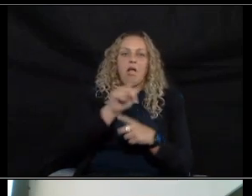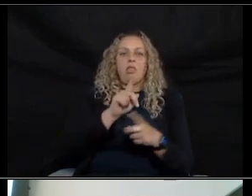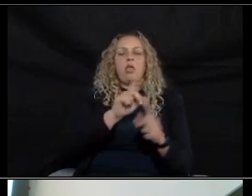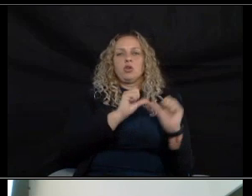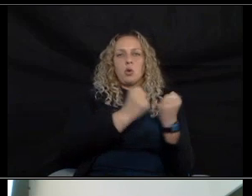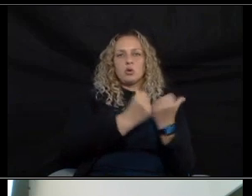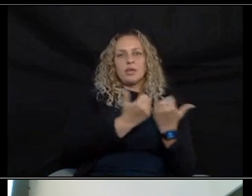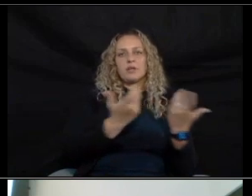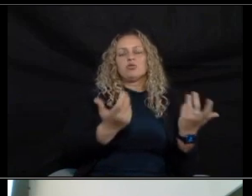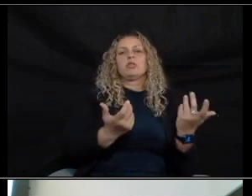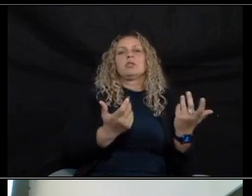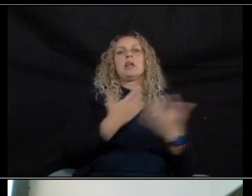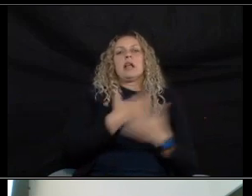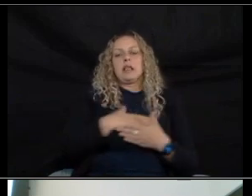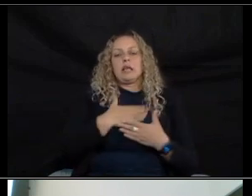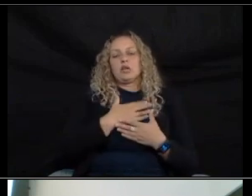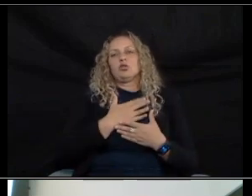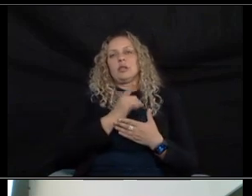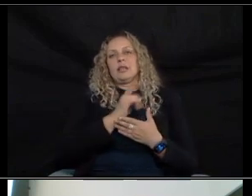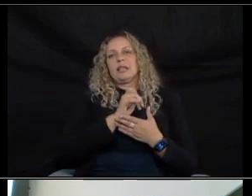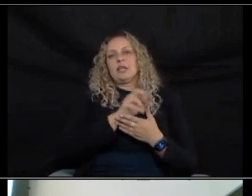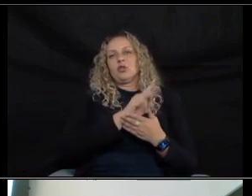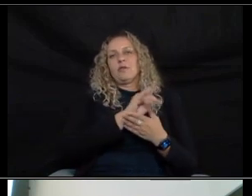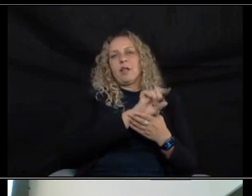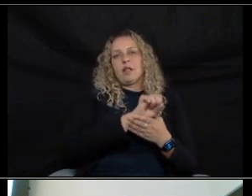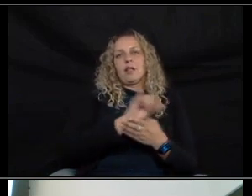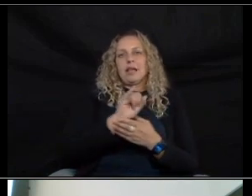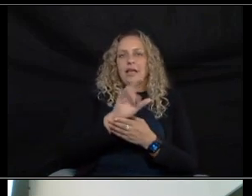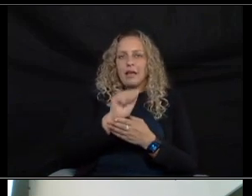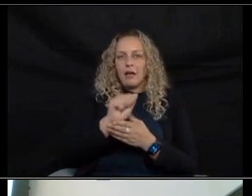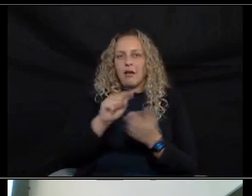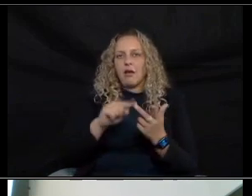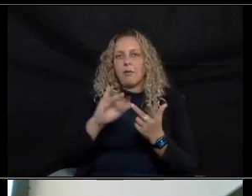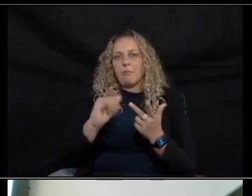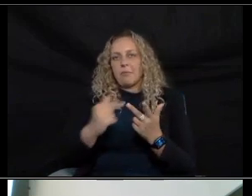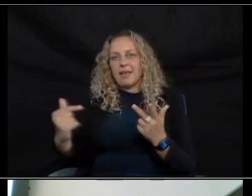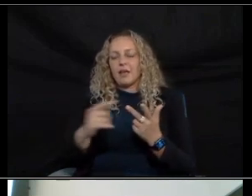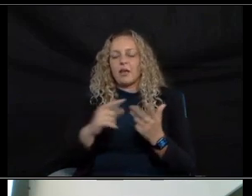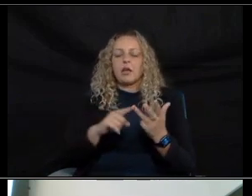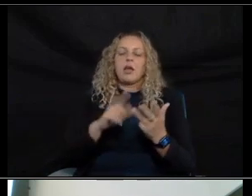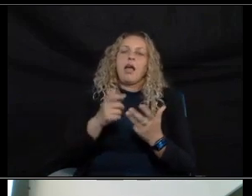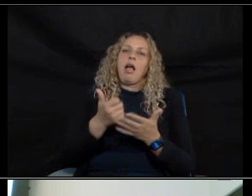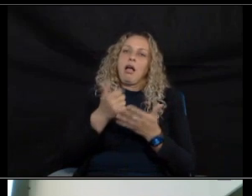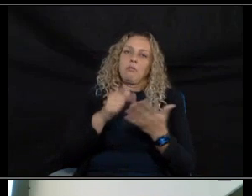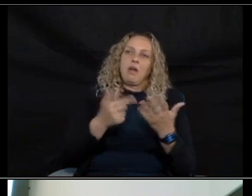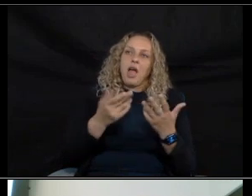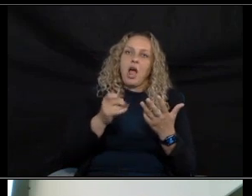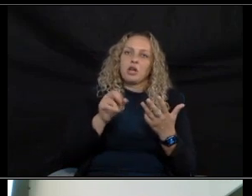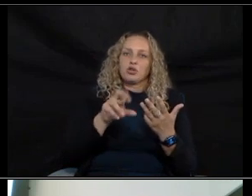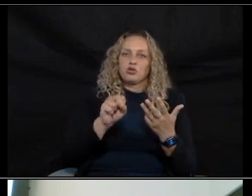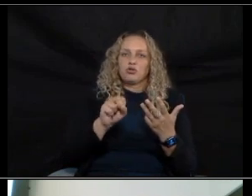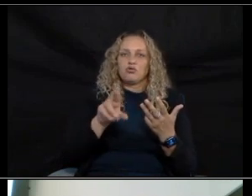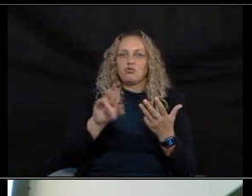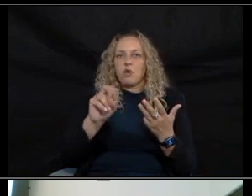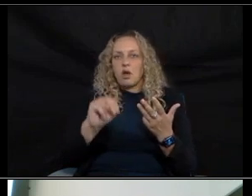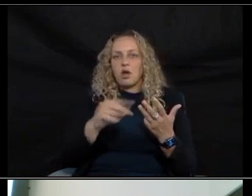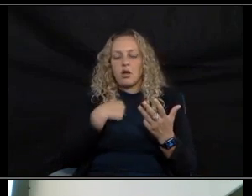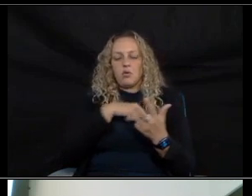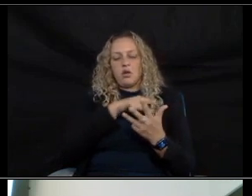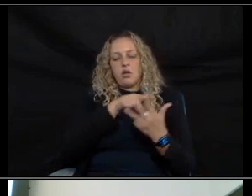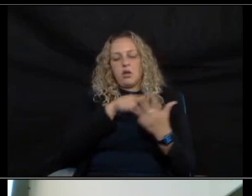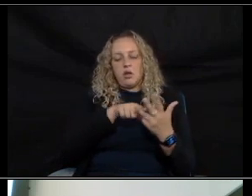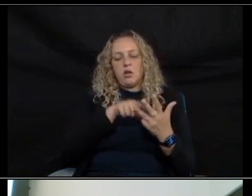associations, Leisureville, Inca, Big, to help chip in, Hunter's Run, so that we can really make it